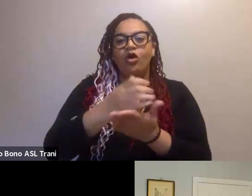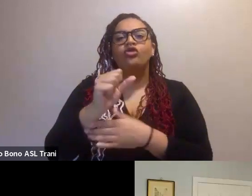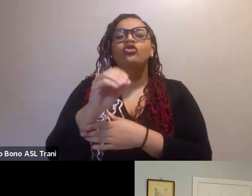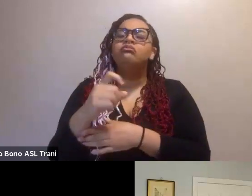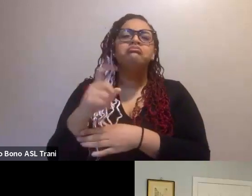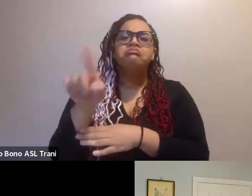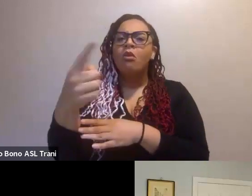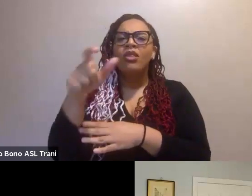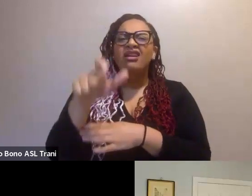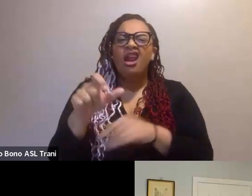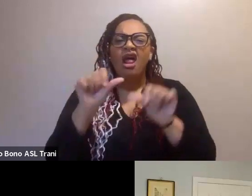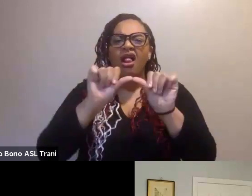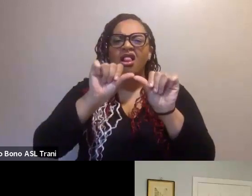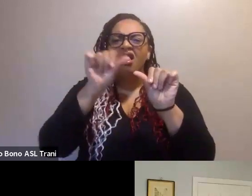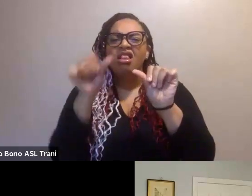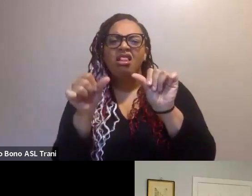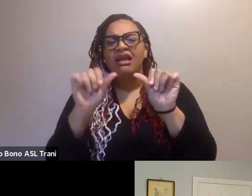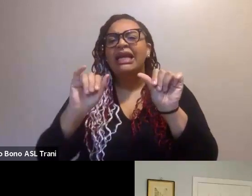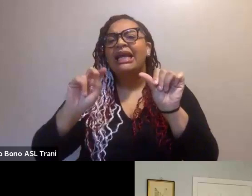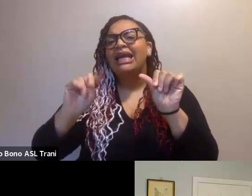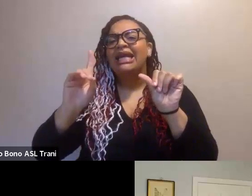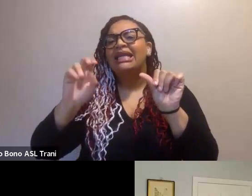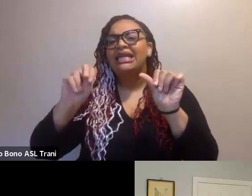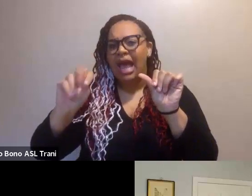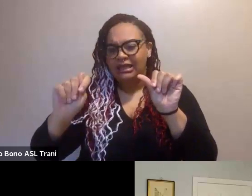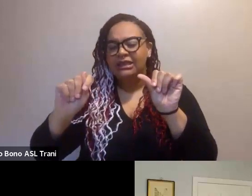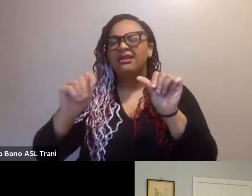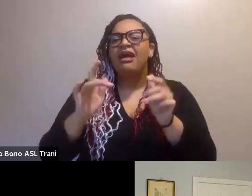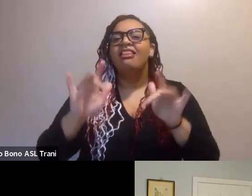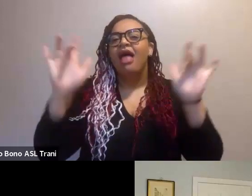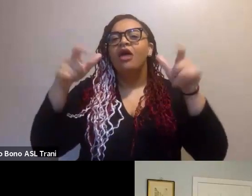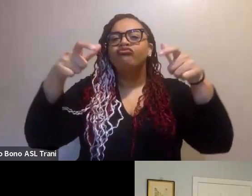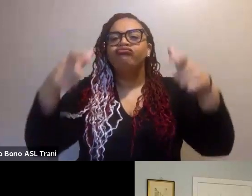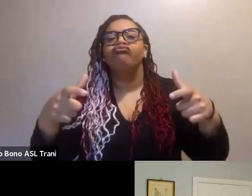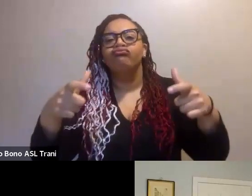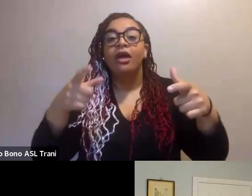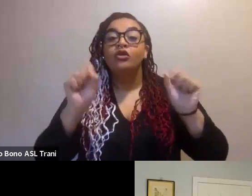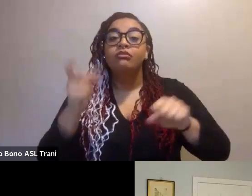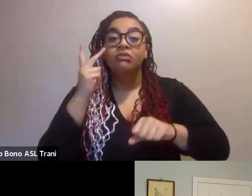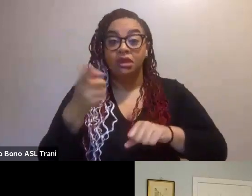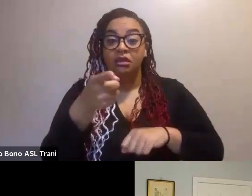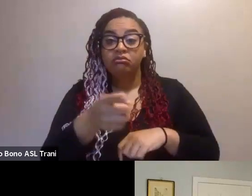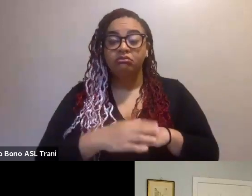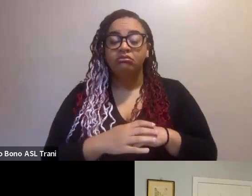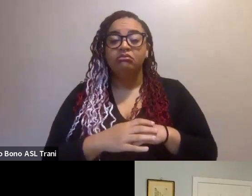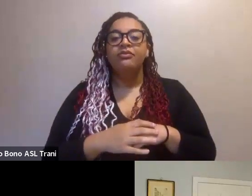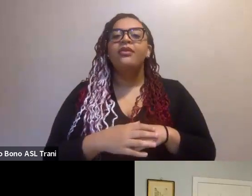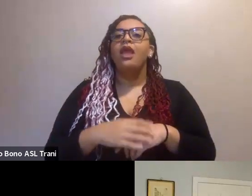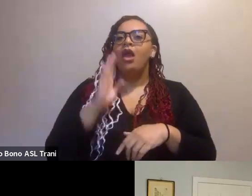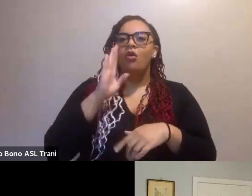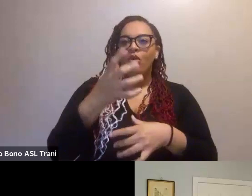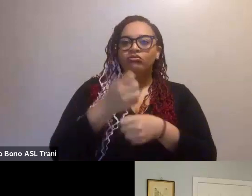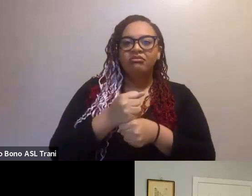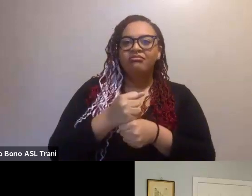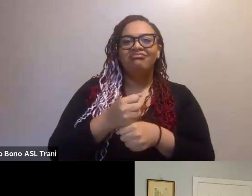impression. I'm just going to lightly press in the center. And if you can see the impression. And then I would just get a knife and then